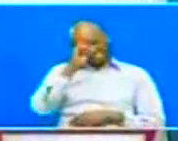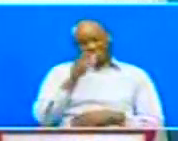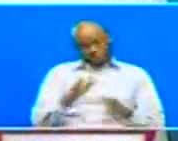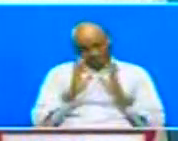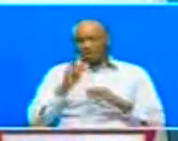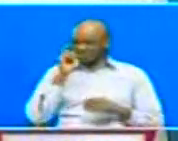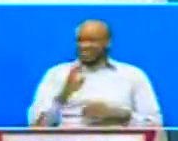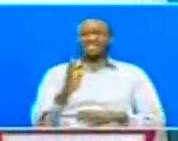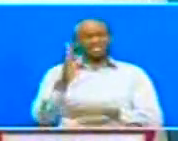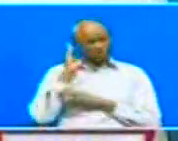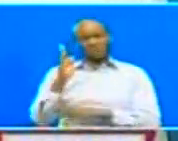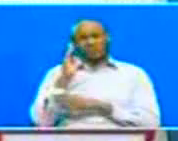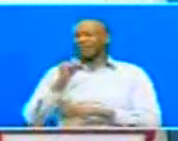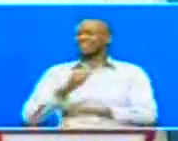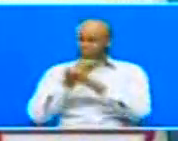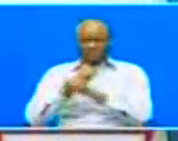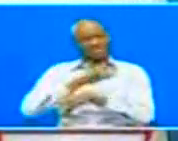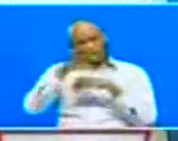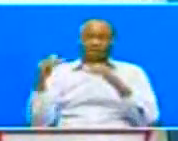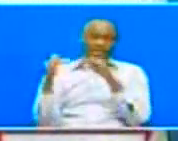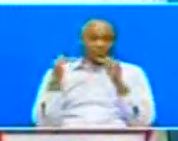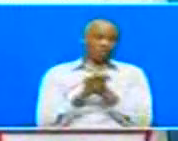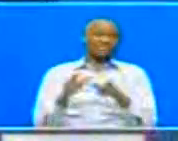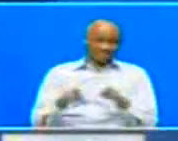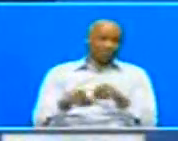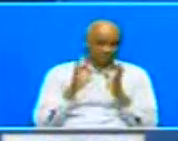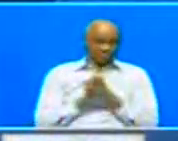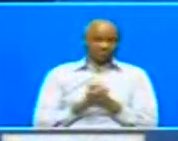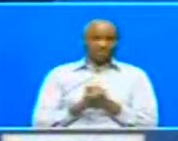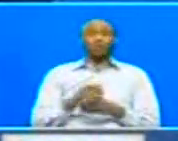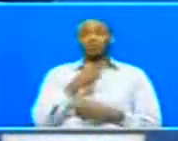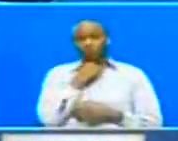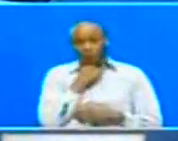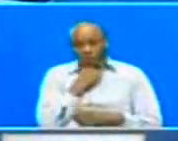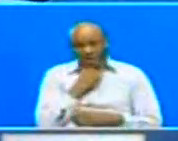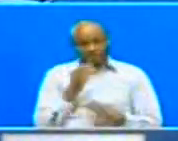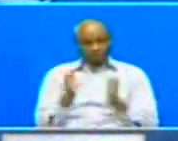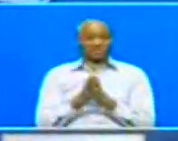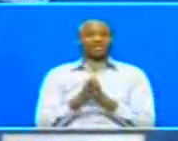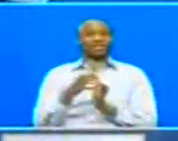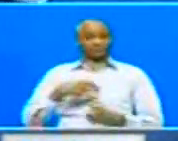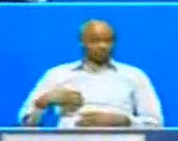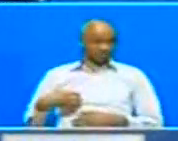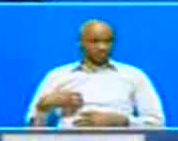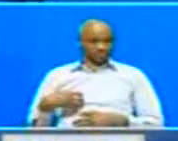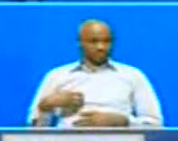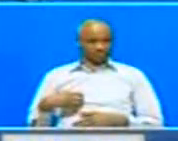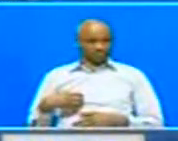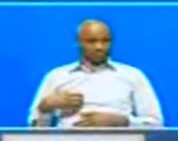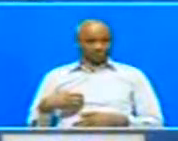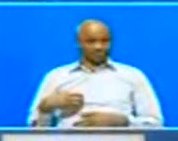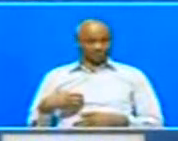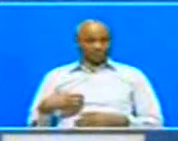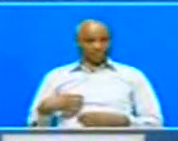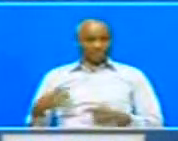all insecurities in this country in equal measure. Indeed. The same way. Indeed. The same way we want to deal indeed. With and the refugees. And you know, I want to speak to his point. All right, you've made your